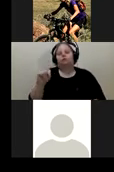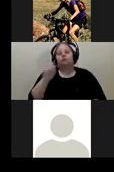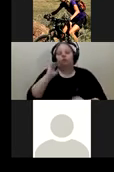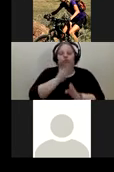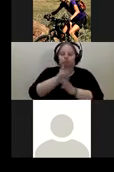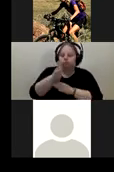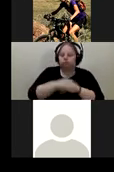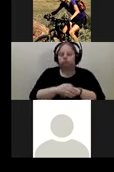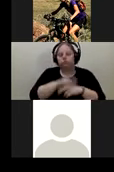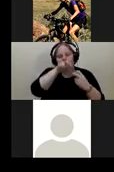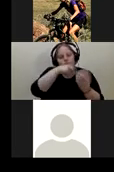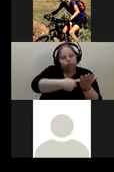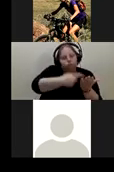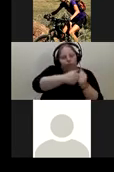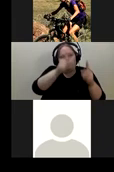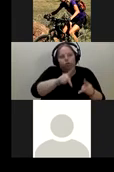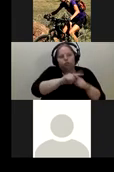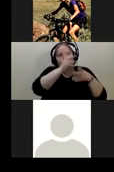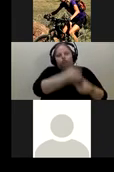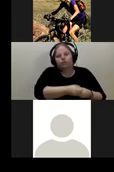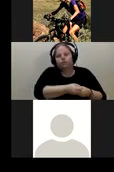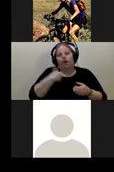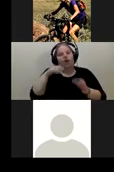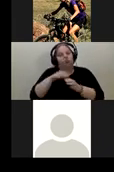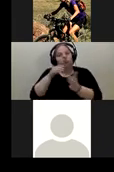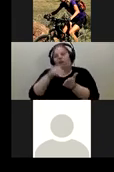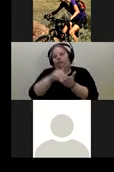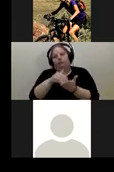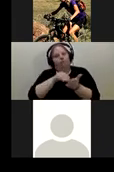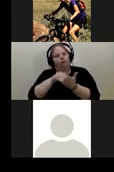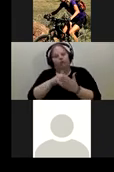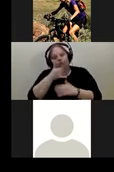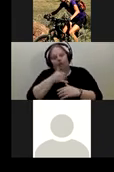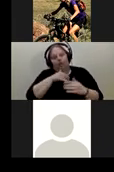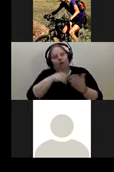you trust. I do this one a lot. I consult frequently.